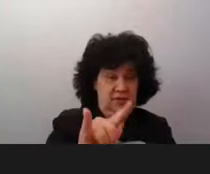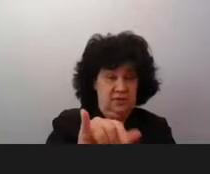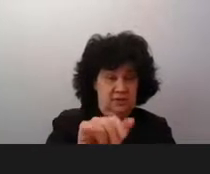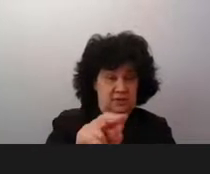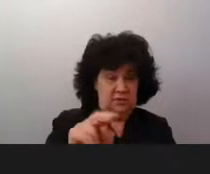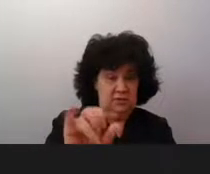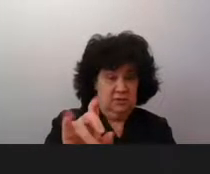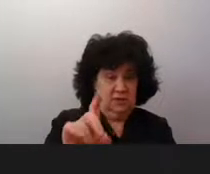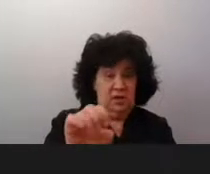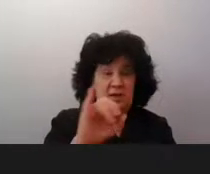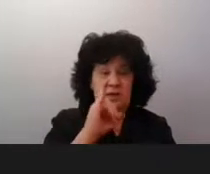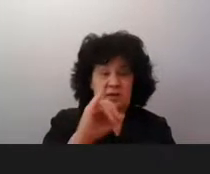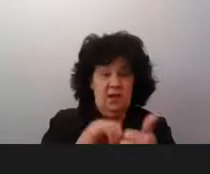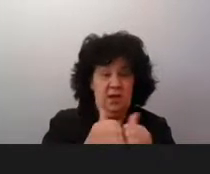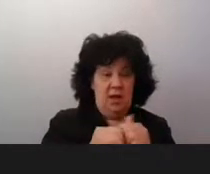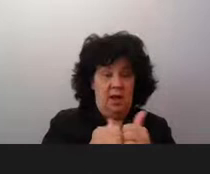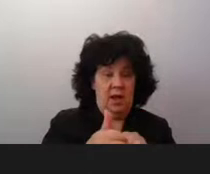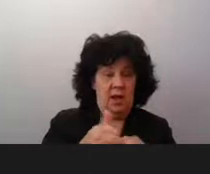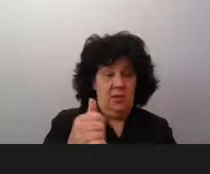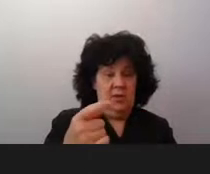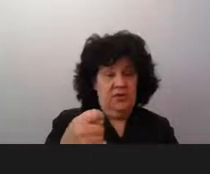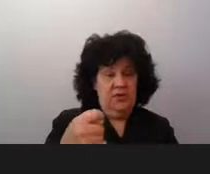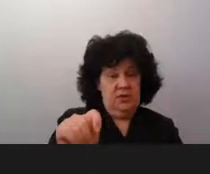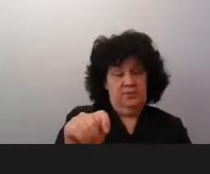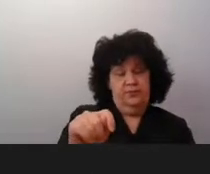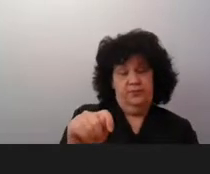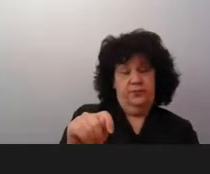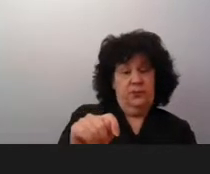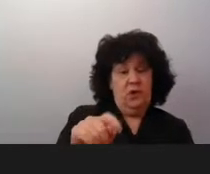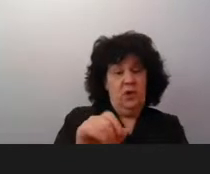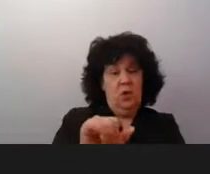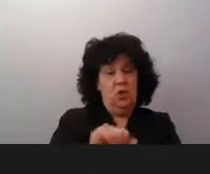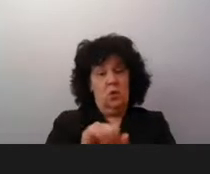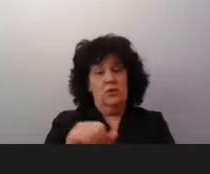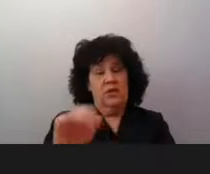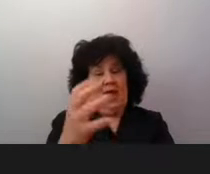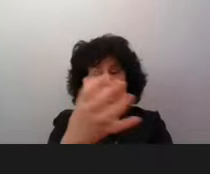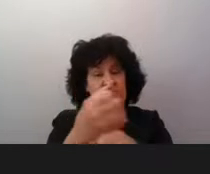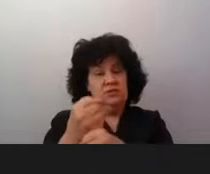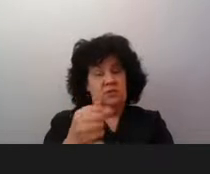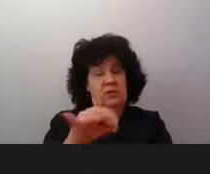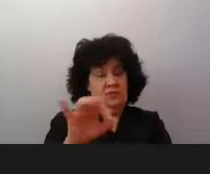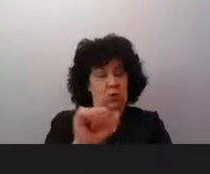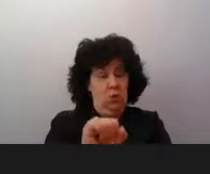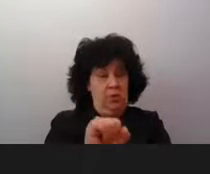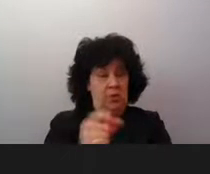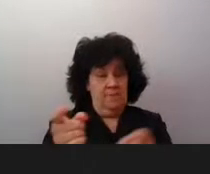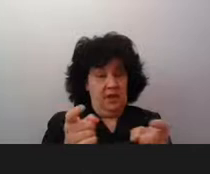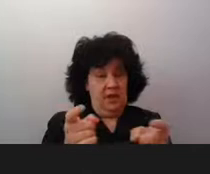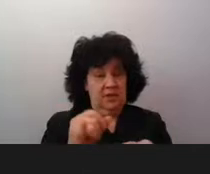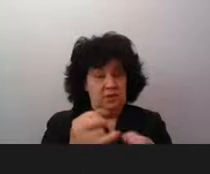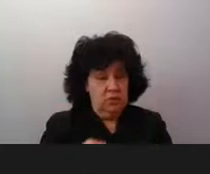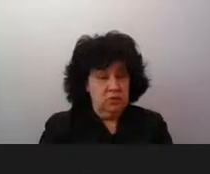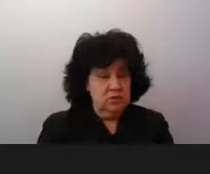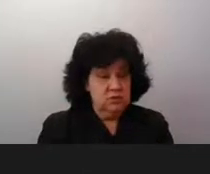the role of the acquisition career manager is resourced. As expected, you would have a VA person, you know, they have their